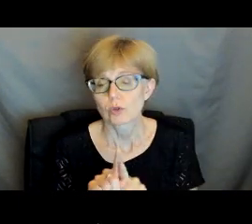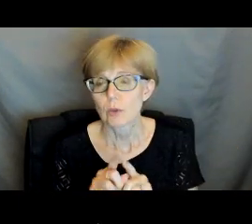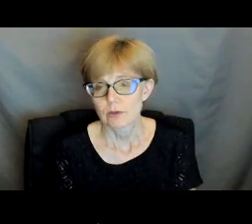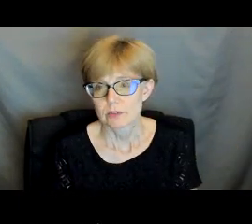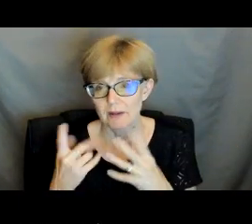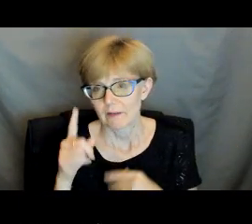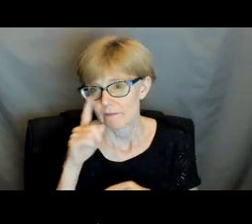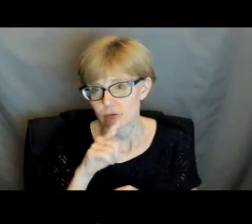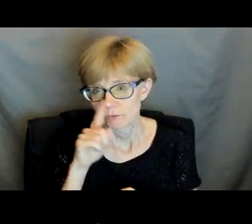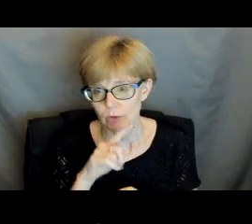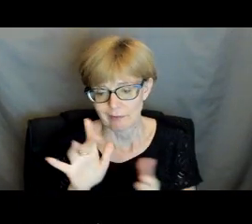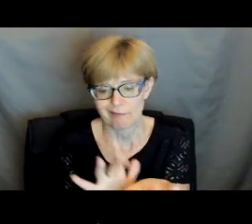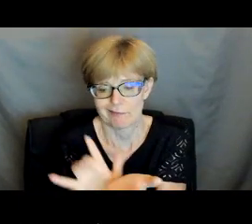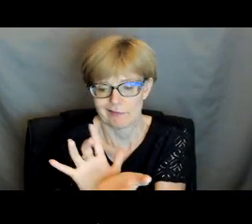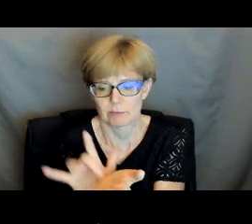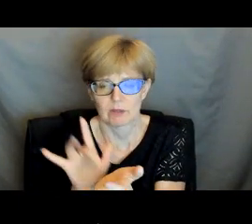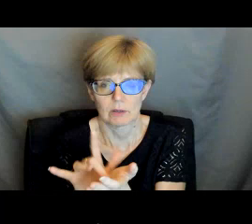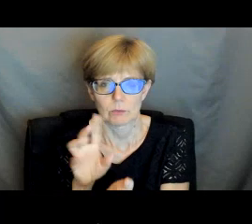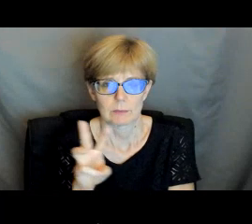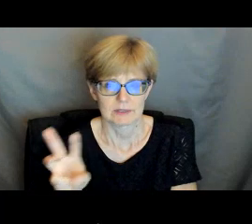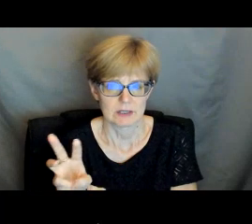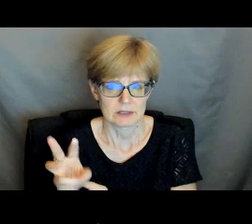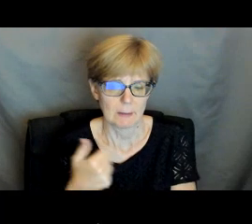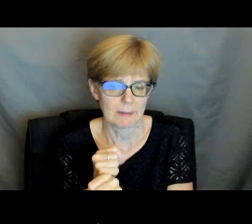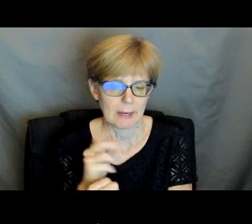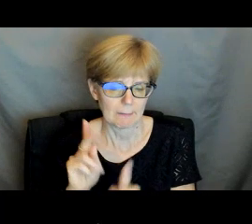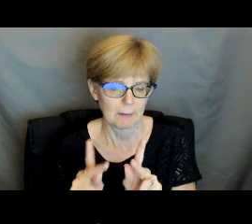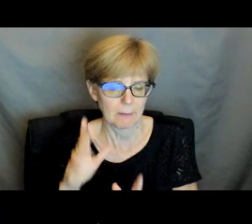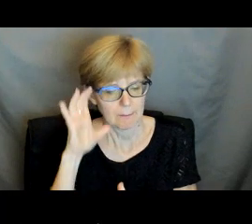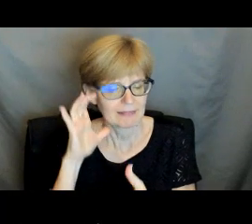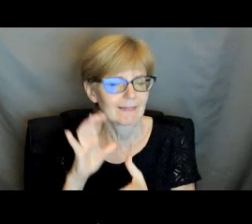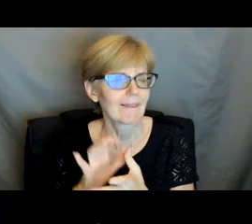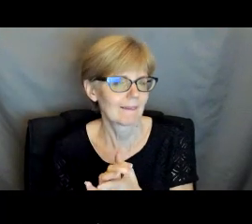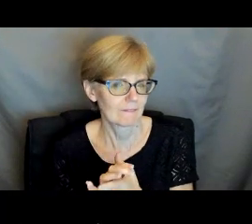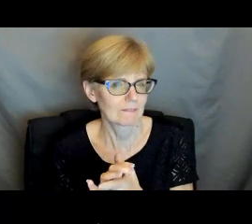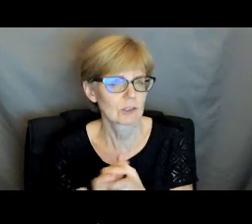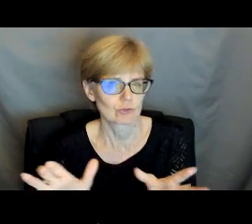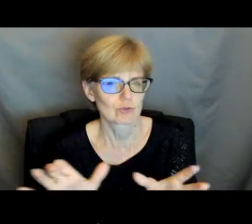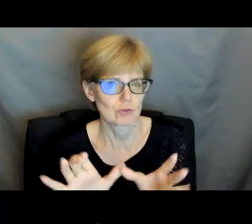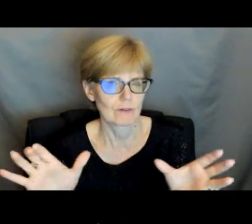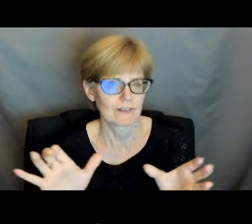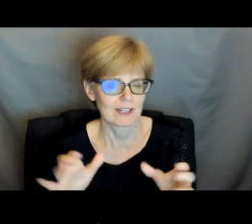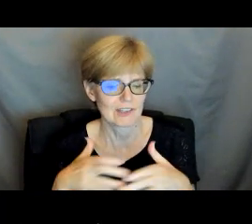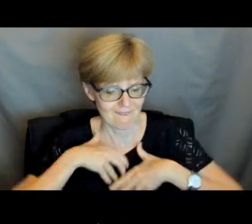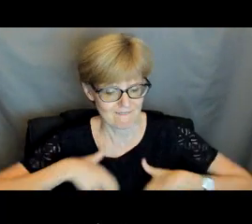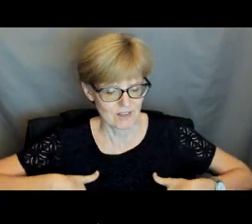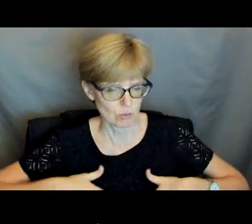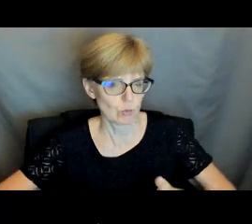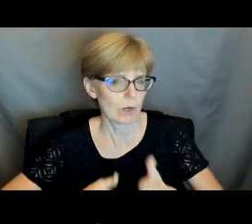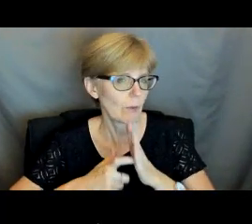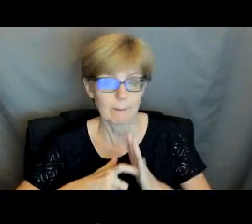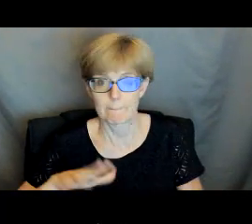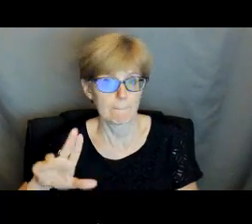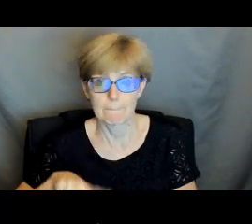and exploitative sites that make people believe that these certifications and vests are required when they are